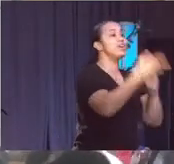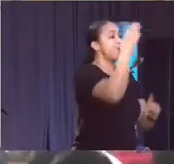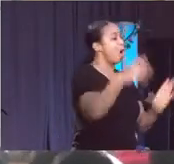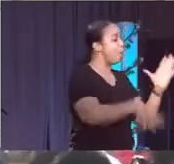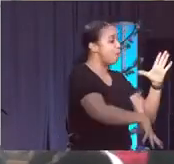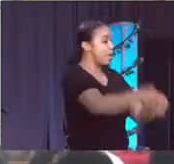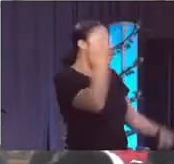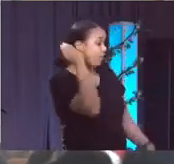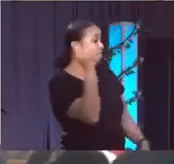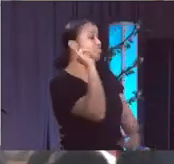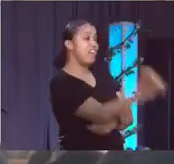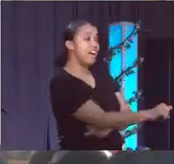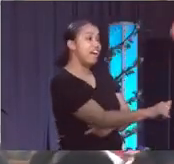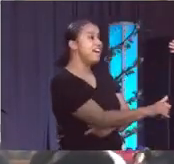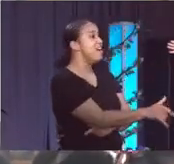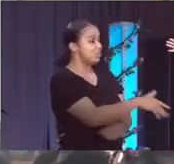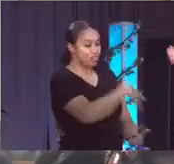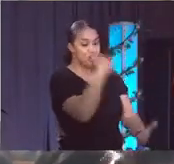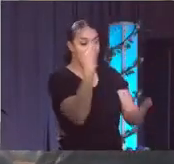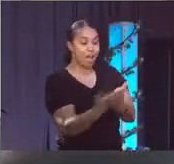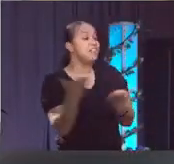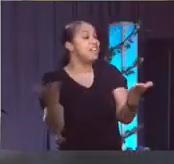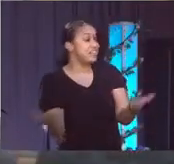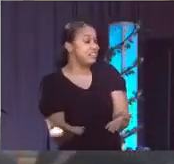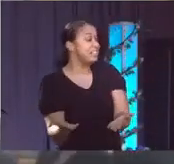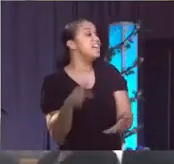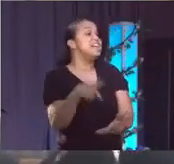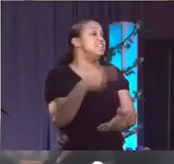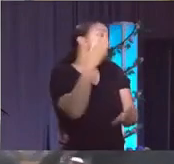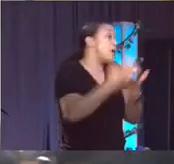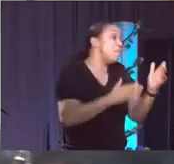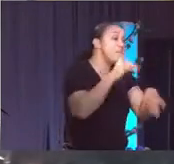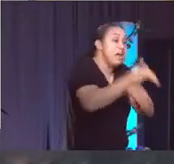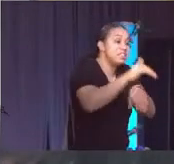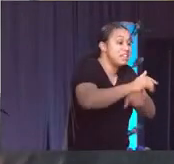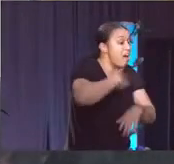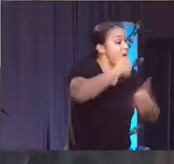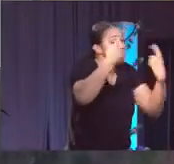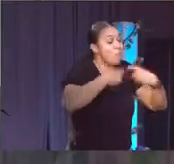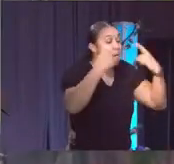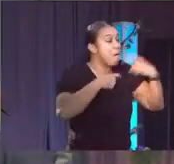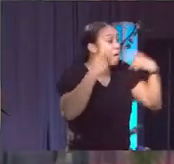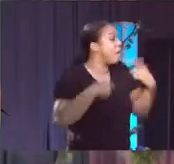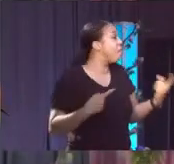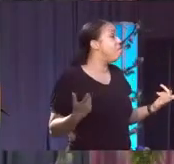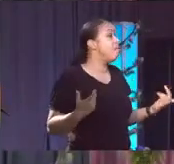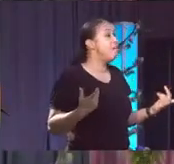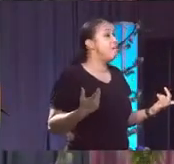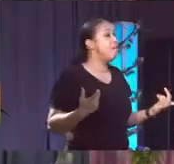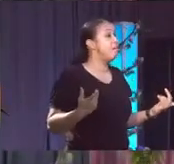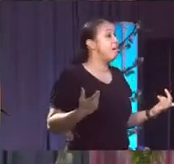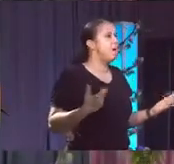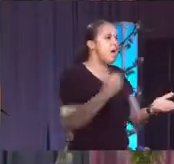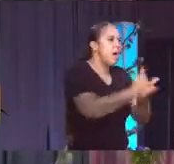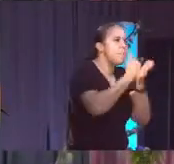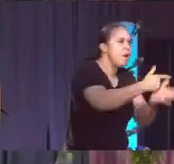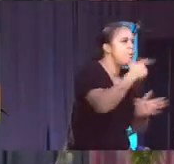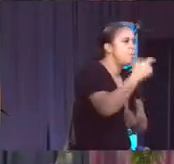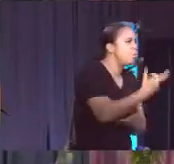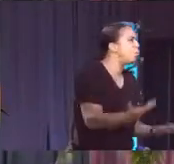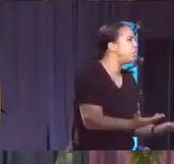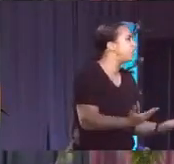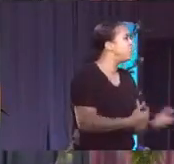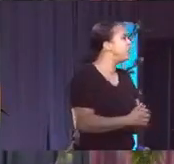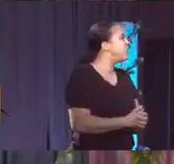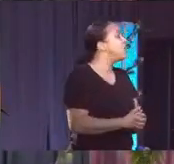out of that, who got me all the way to this. And some nights I cried. Who am I helping in this camp this